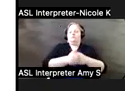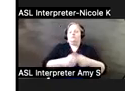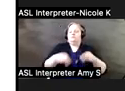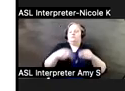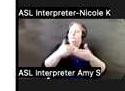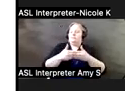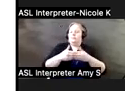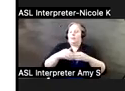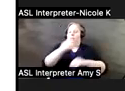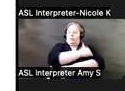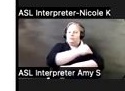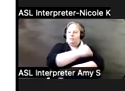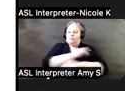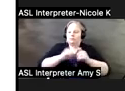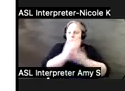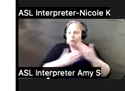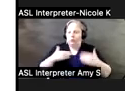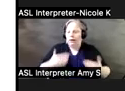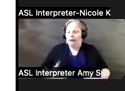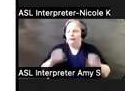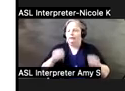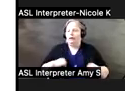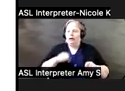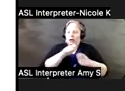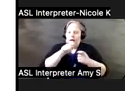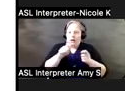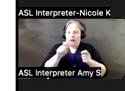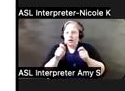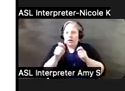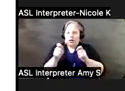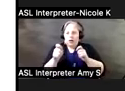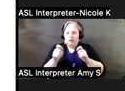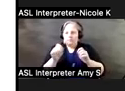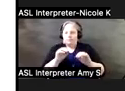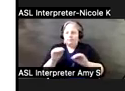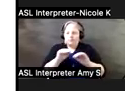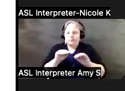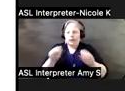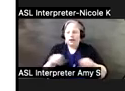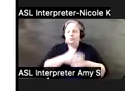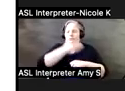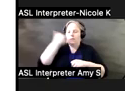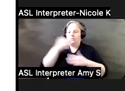motor control or different parts of the body where they can make those fine different movements. So the best option to look is the hand. And